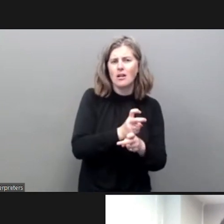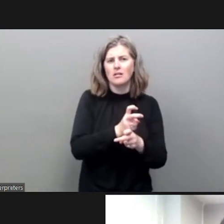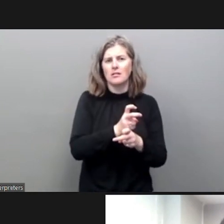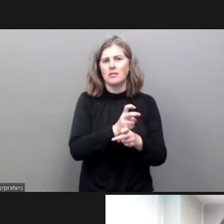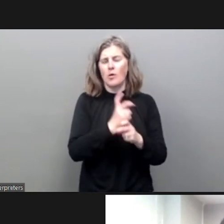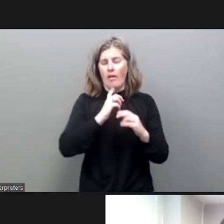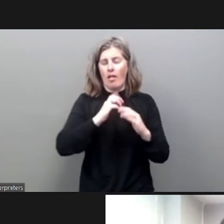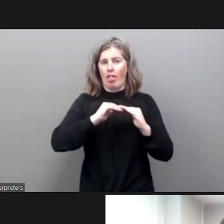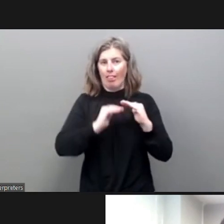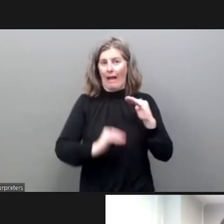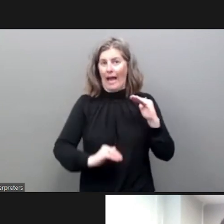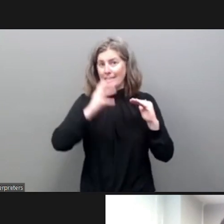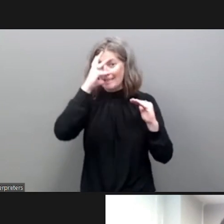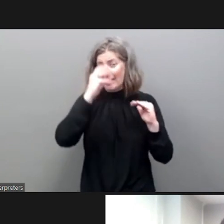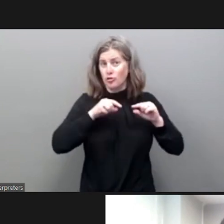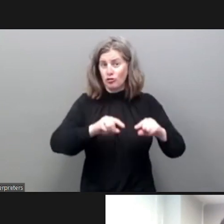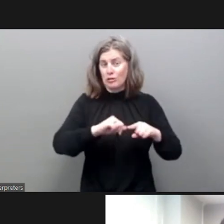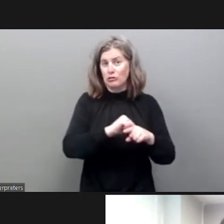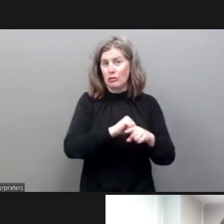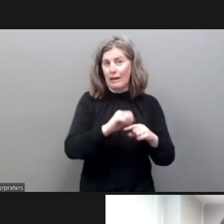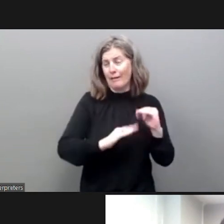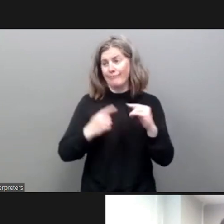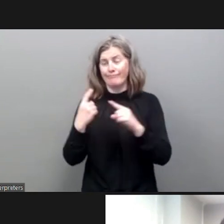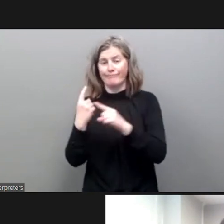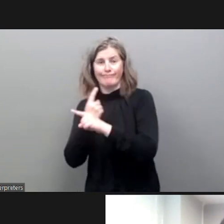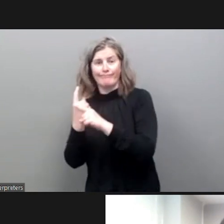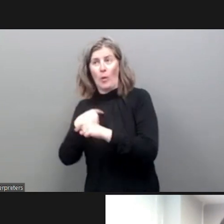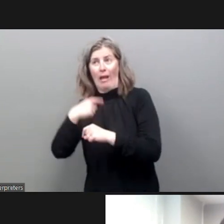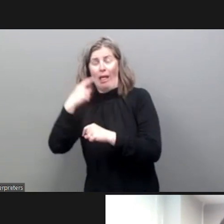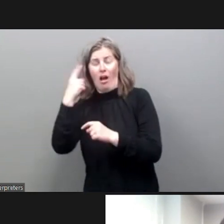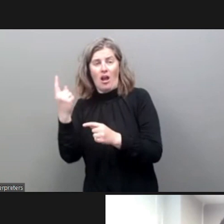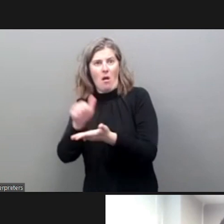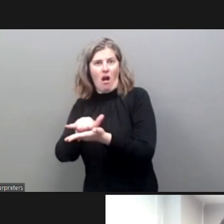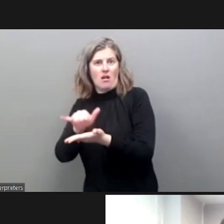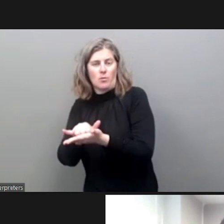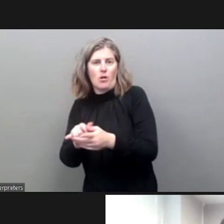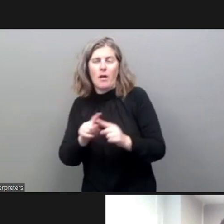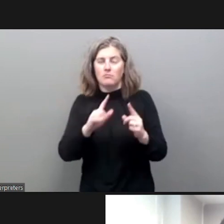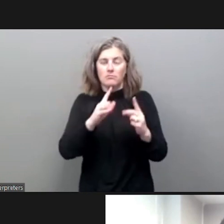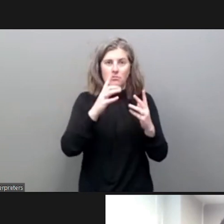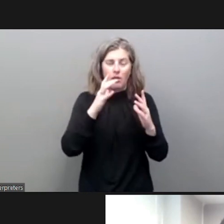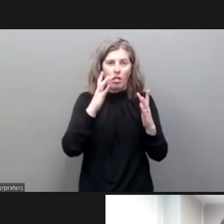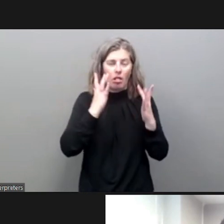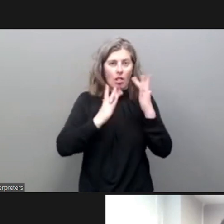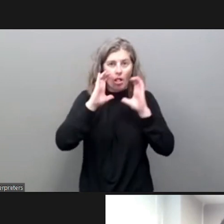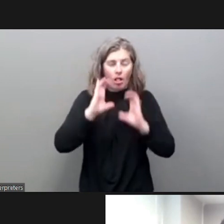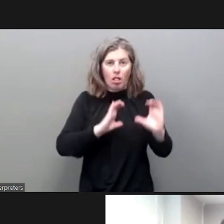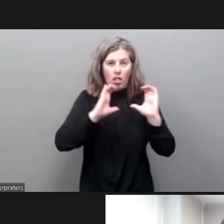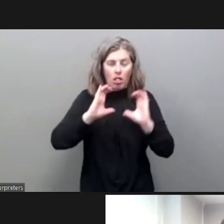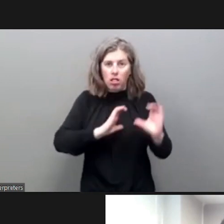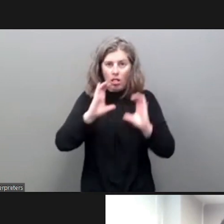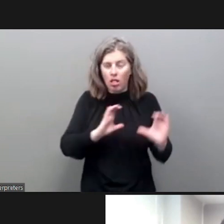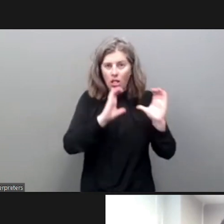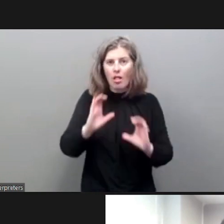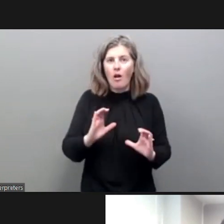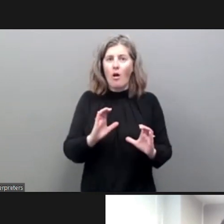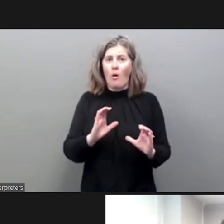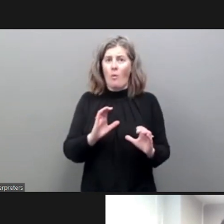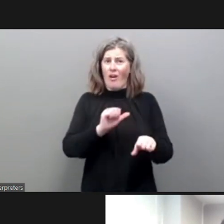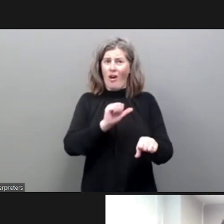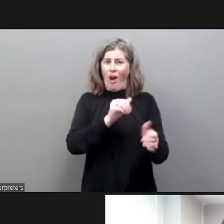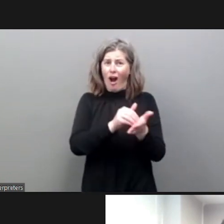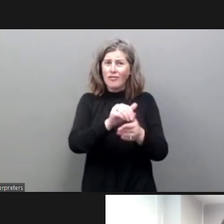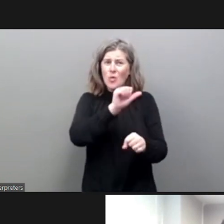sleep during our training than we thought humanly possible. We do work often